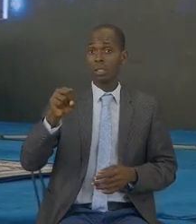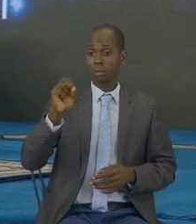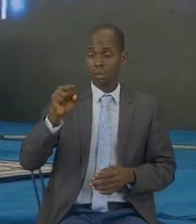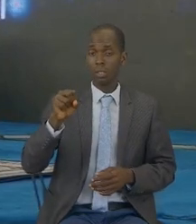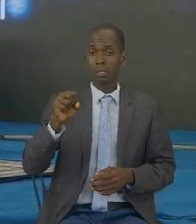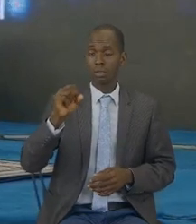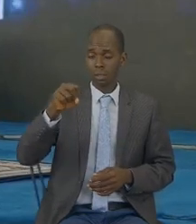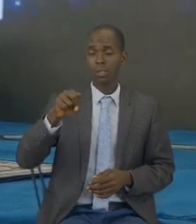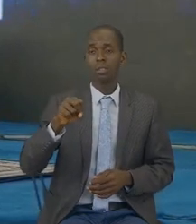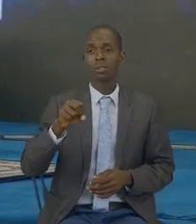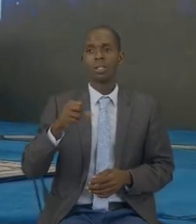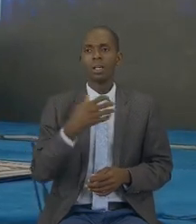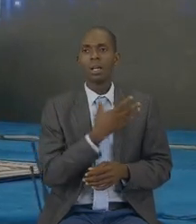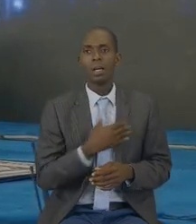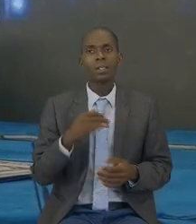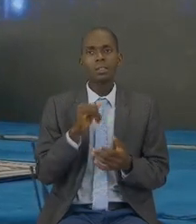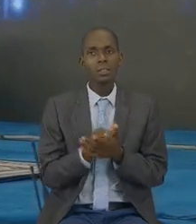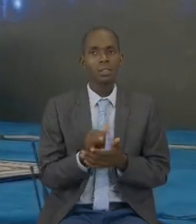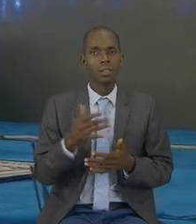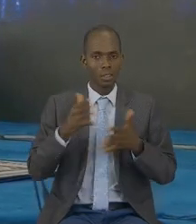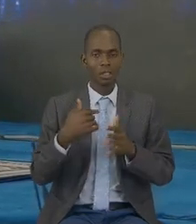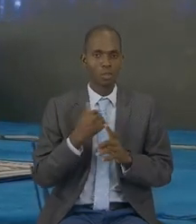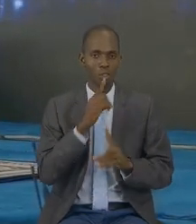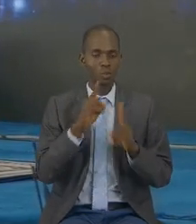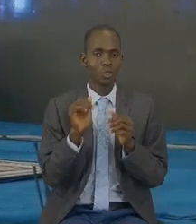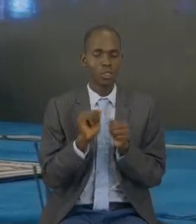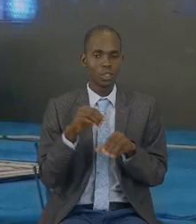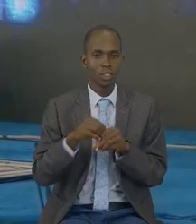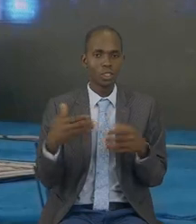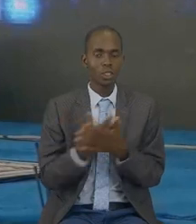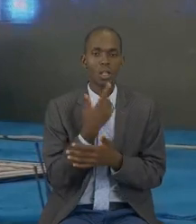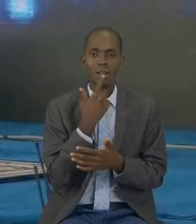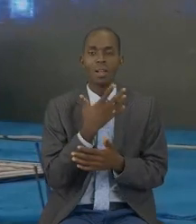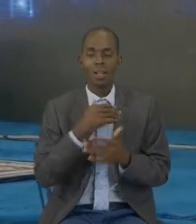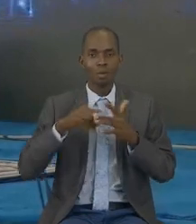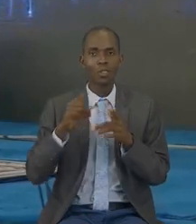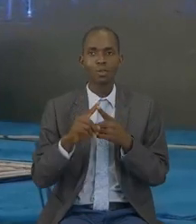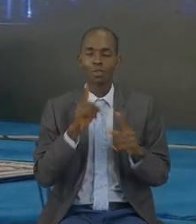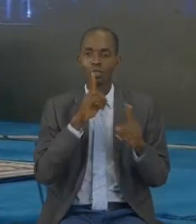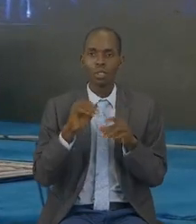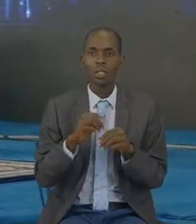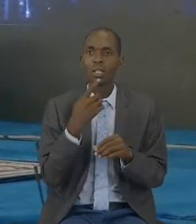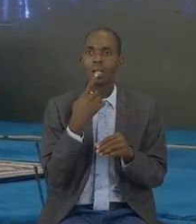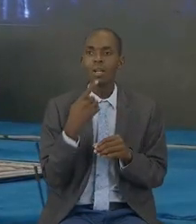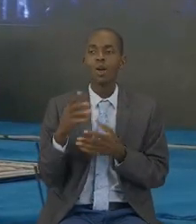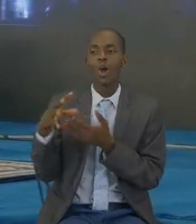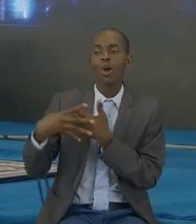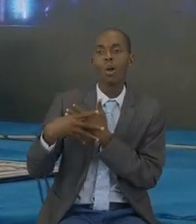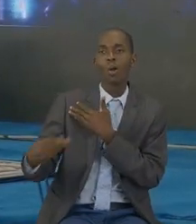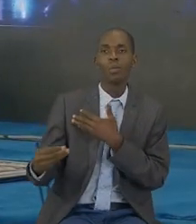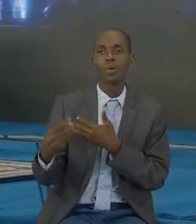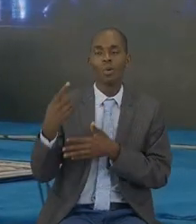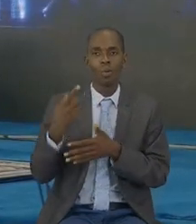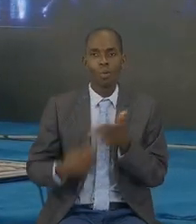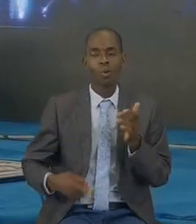yes, yes. Let me speak in tongues for you. And then he speaks in tongues, a repetition of what he